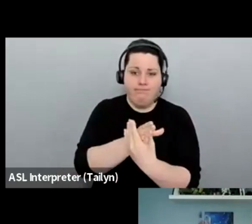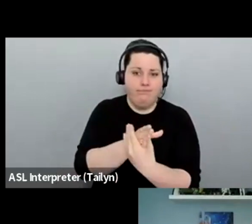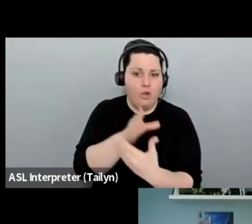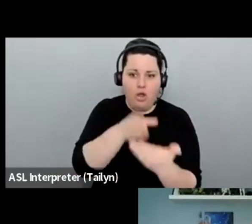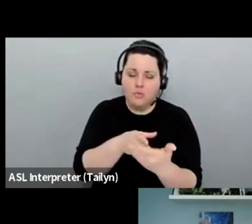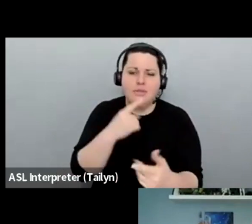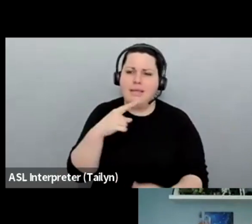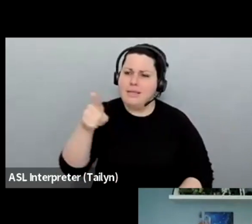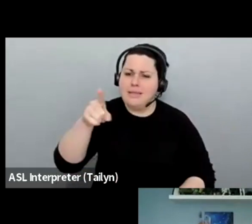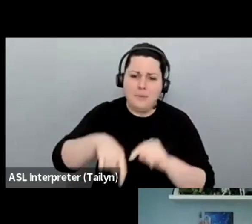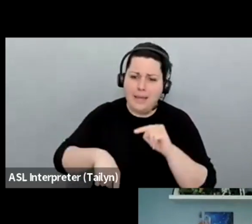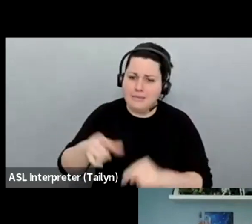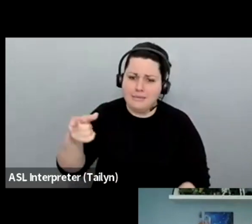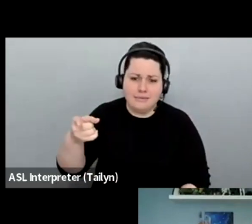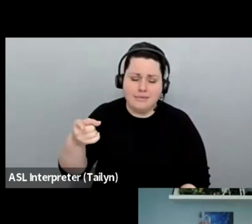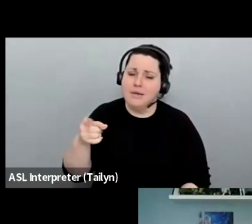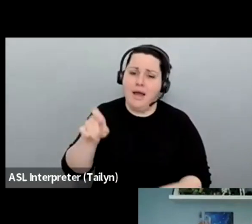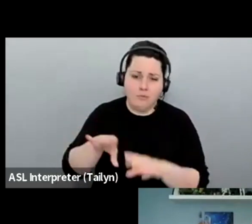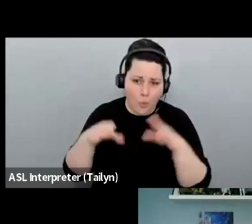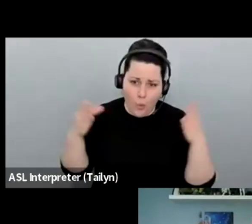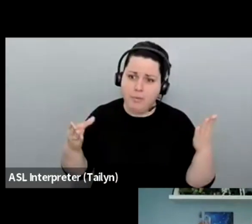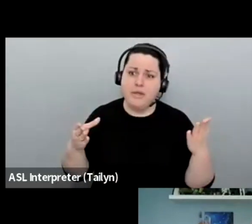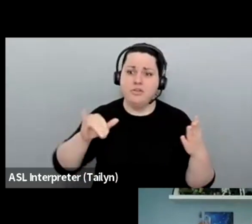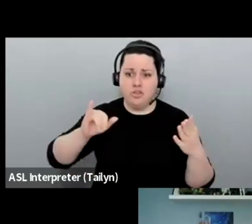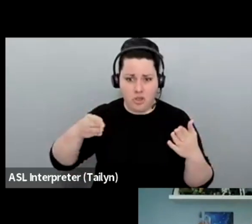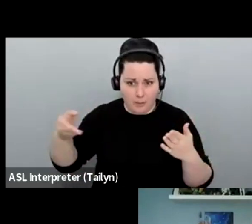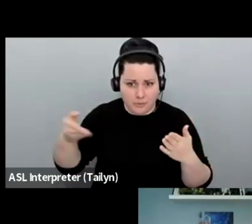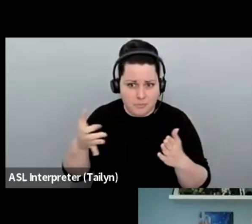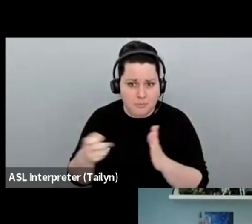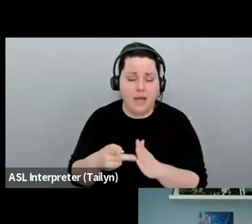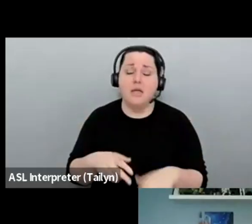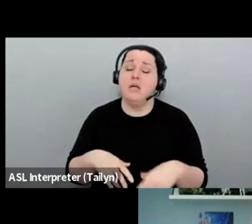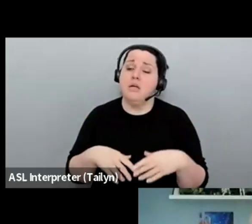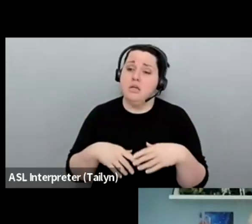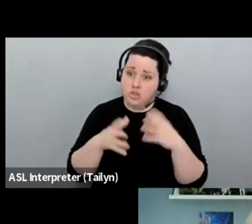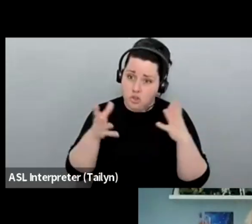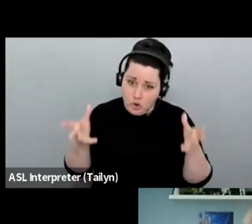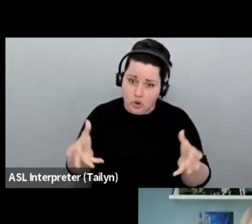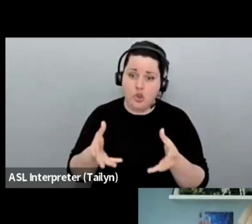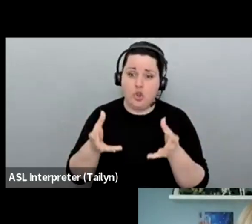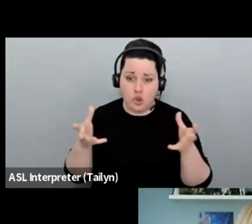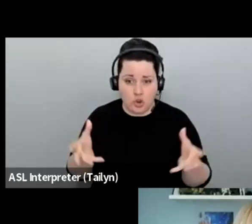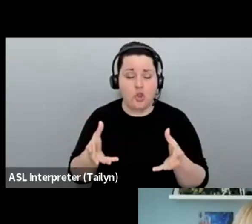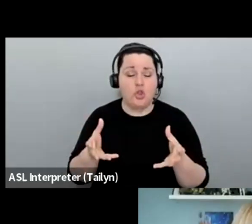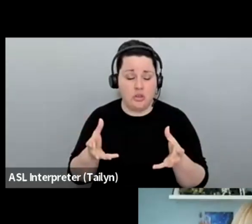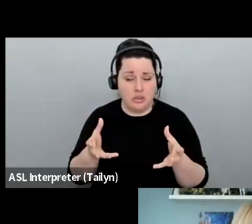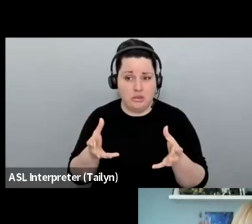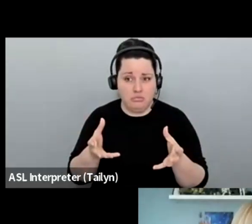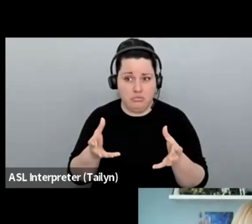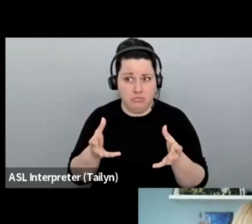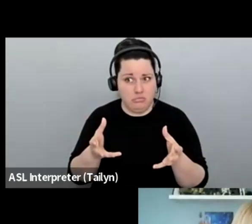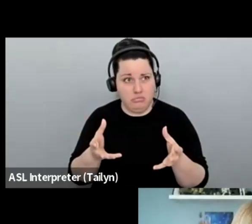you can't do that. You got to open it up. You got to bring these jobs back. Encouraging along that line